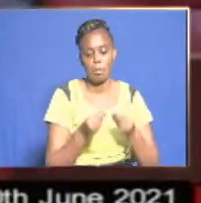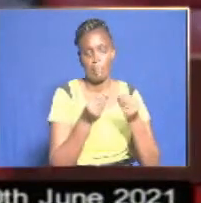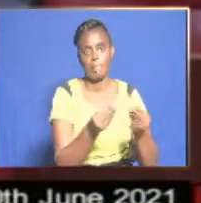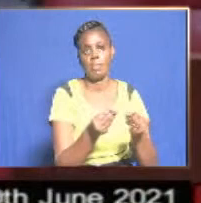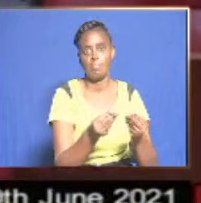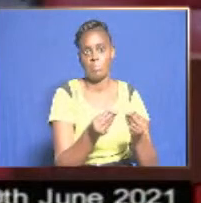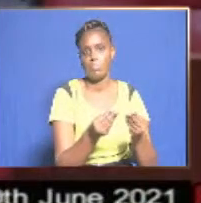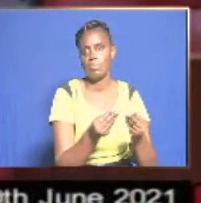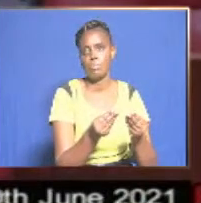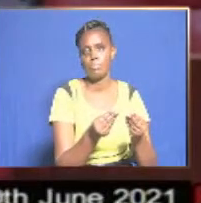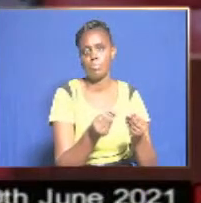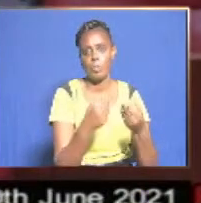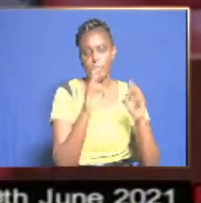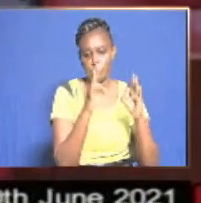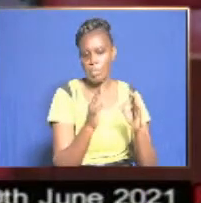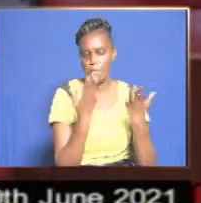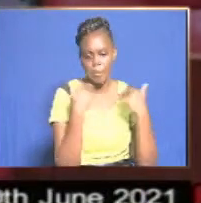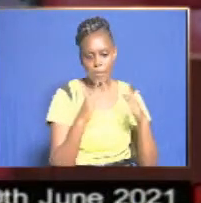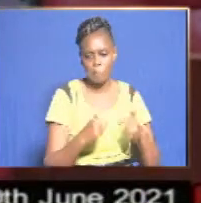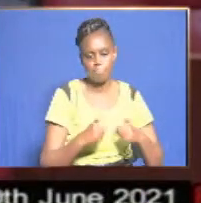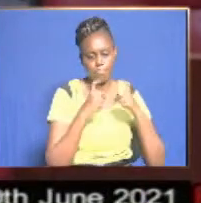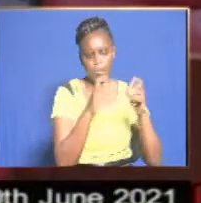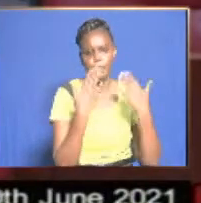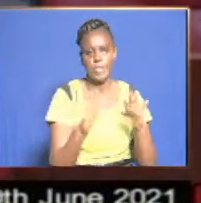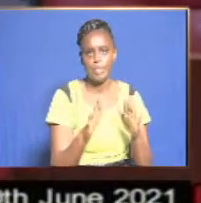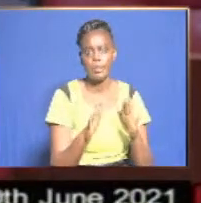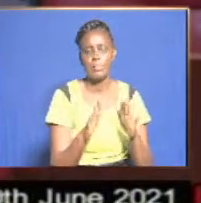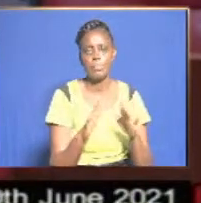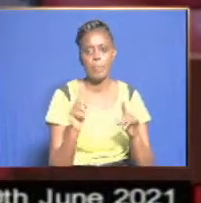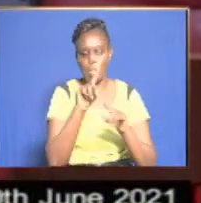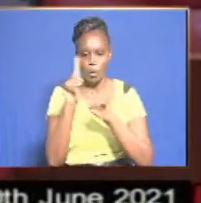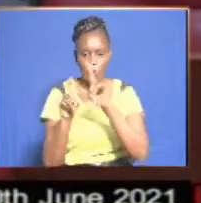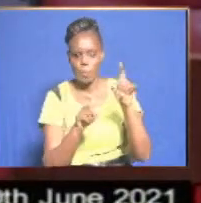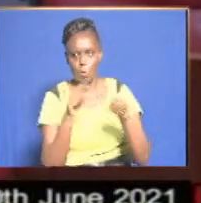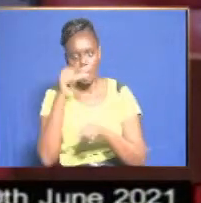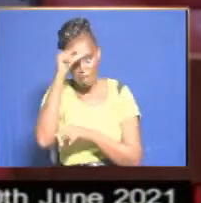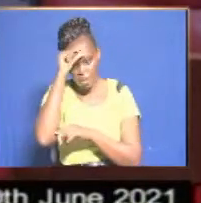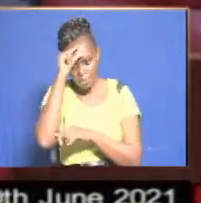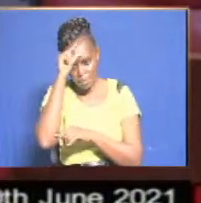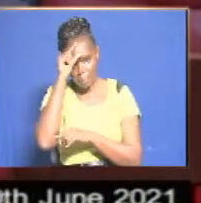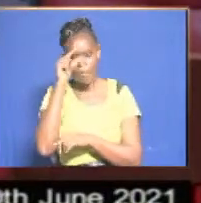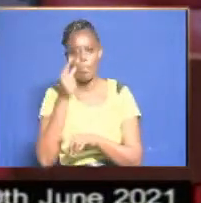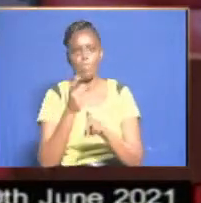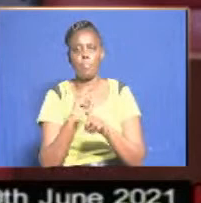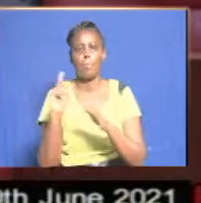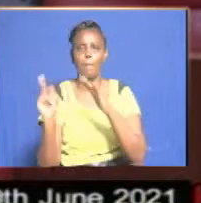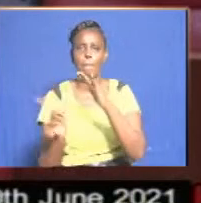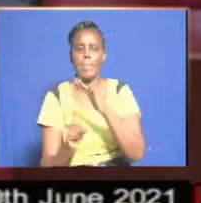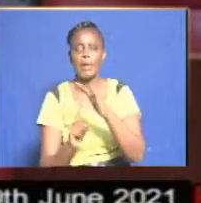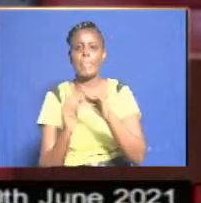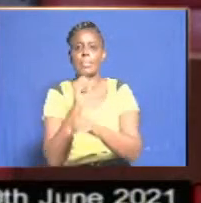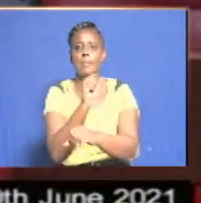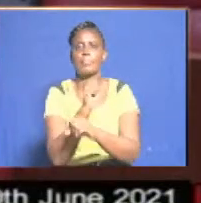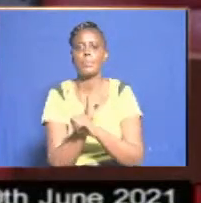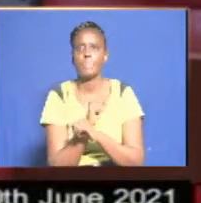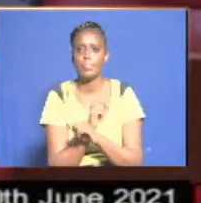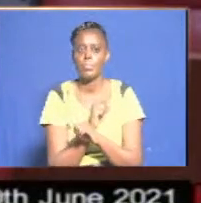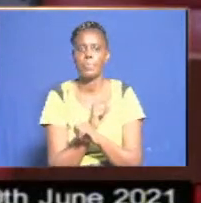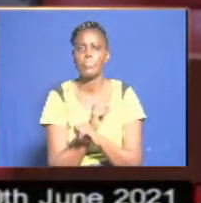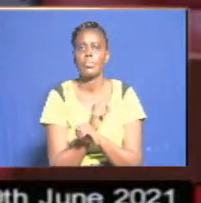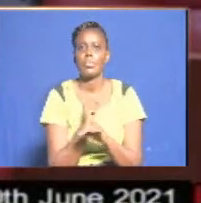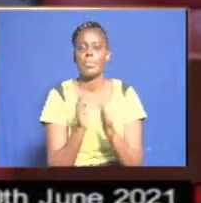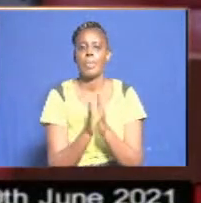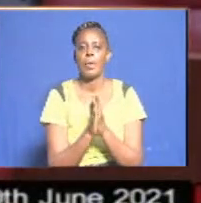damages. But when you inquire from the government, especially from the Ministry of Defense,